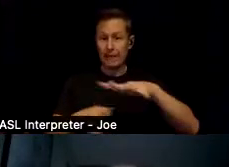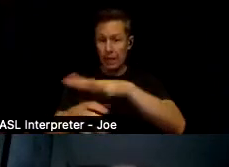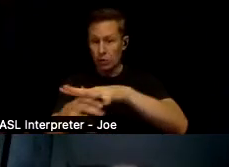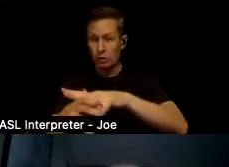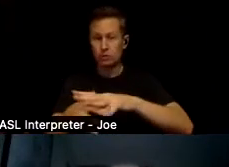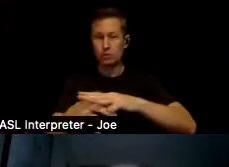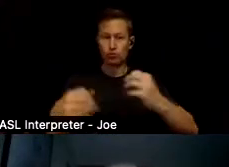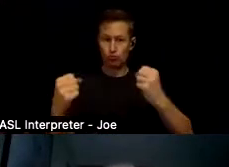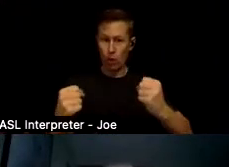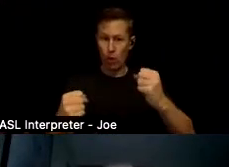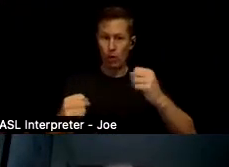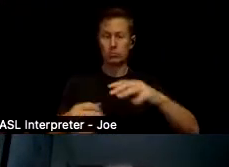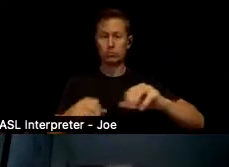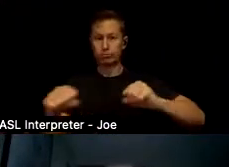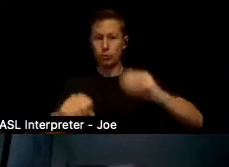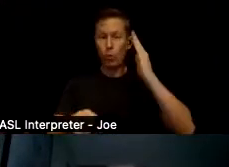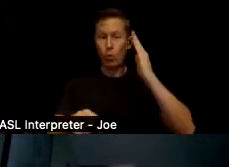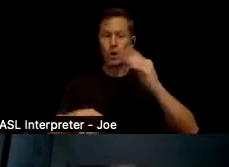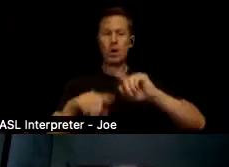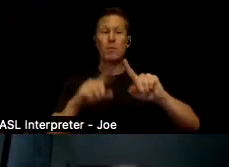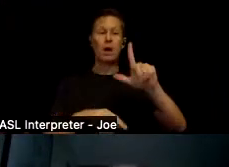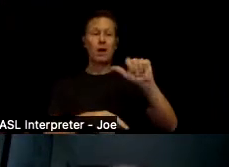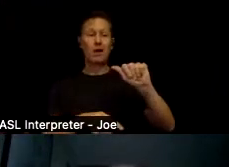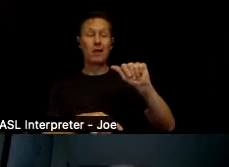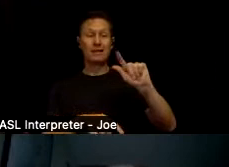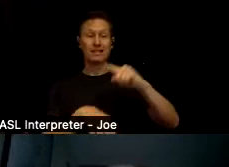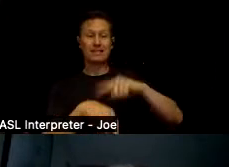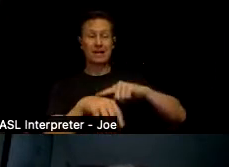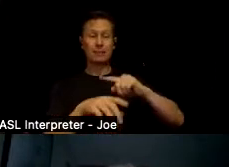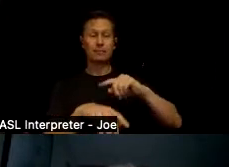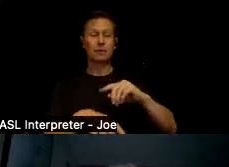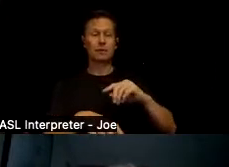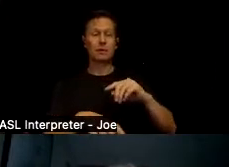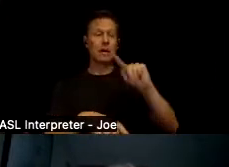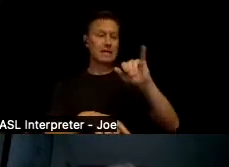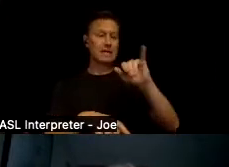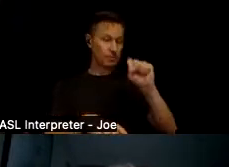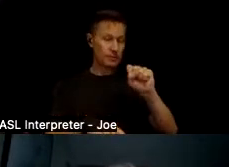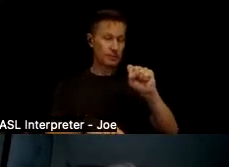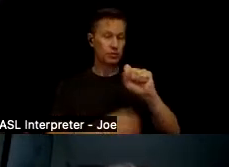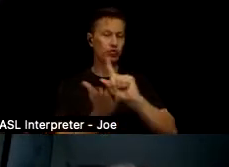I went back and found an article from the Los Angeles Times talking about rattled nerves as the